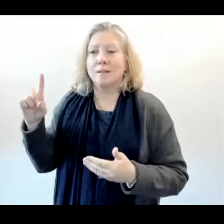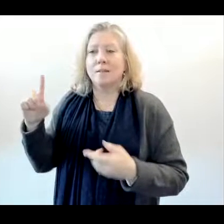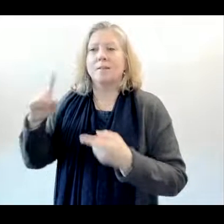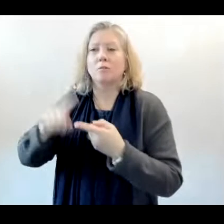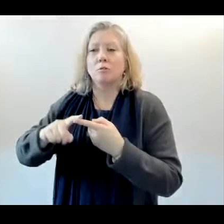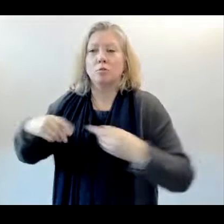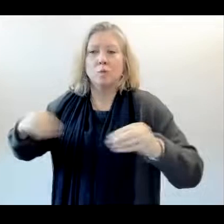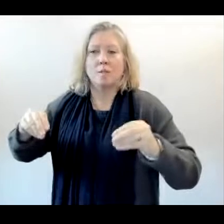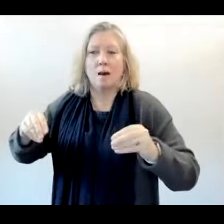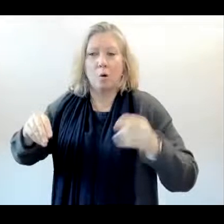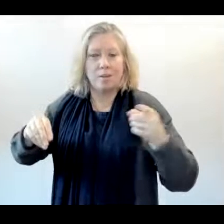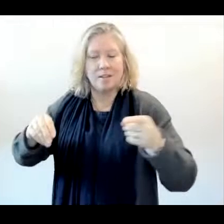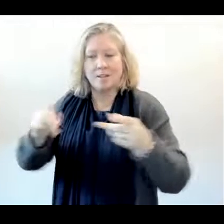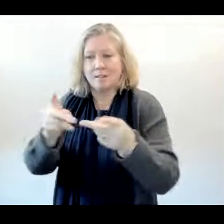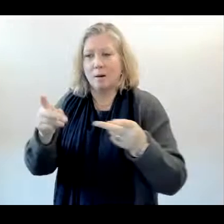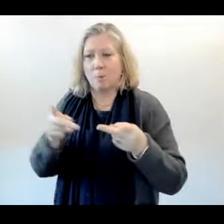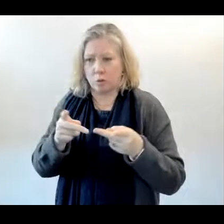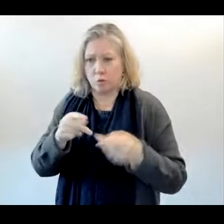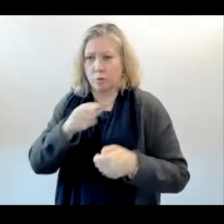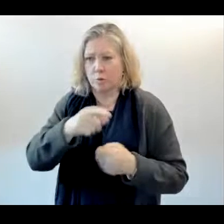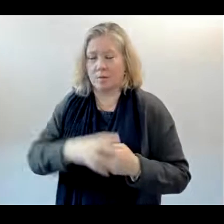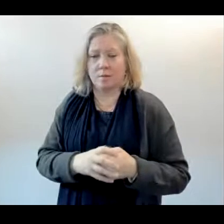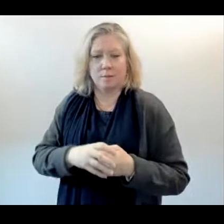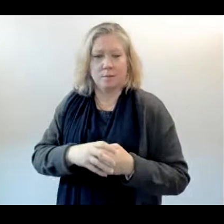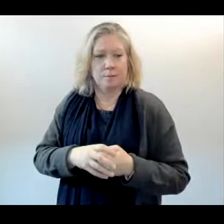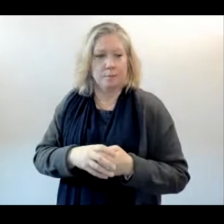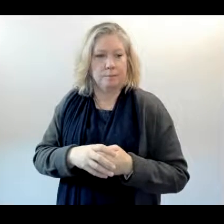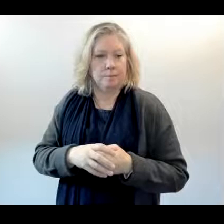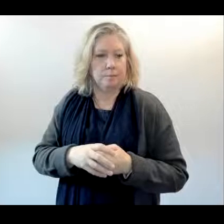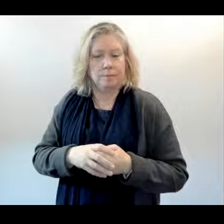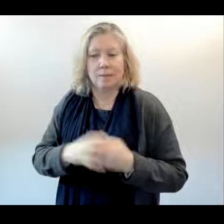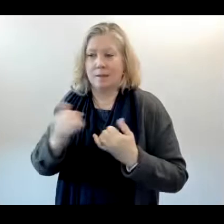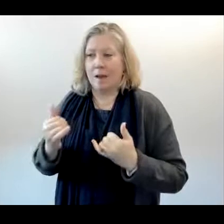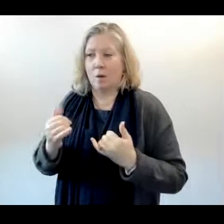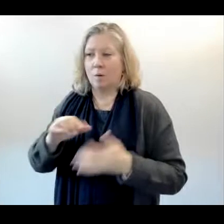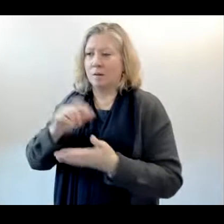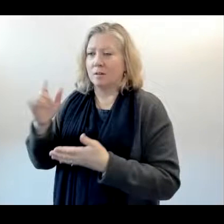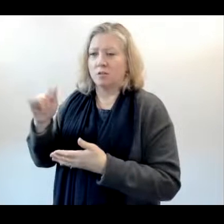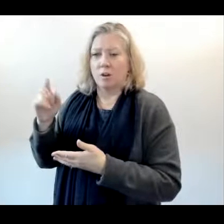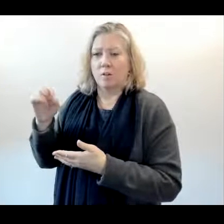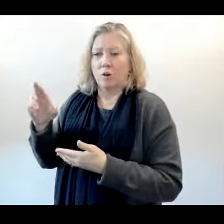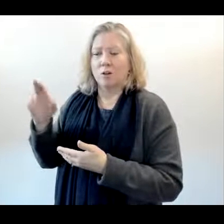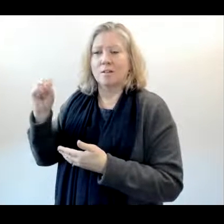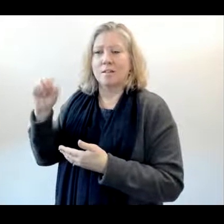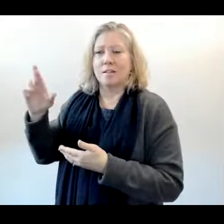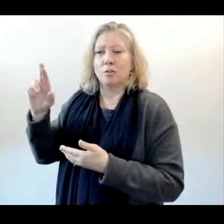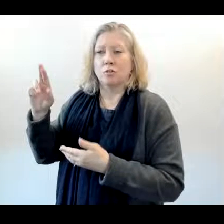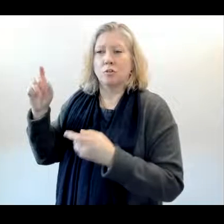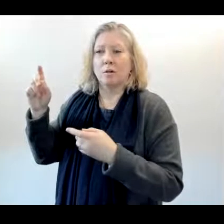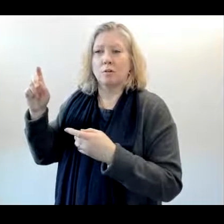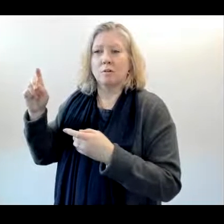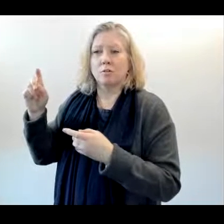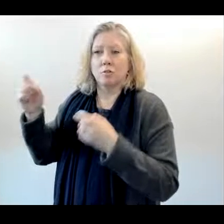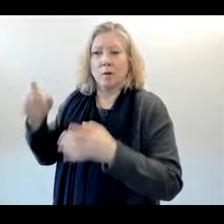much. Before I open the floor to any questions and comments, I would now like to introduce Jennifer DiNardo, the Senior Development Director of